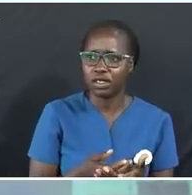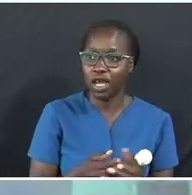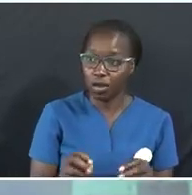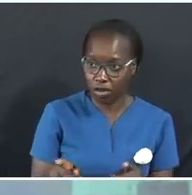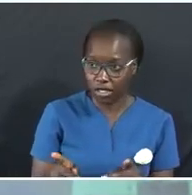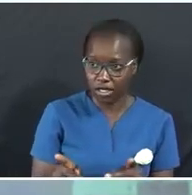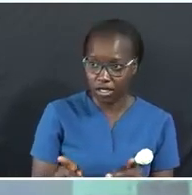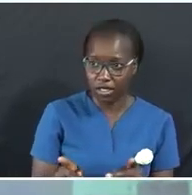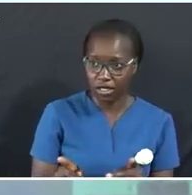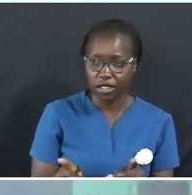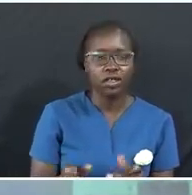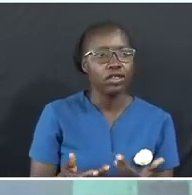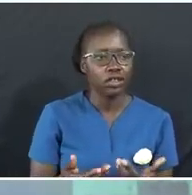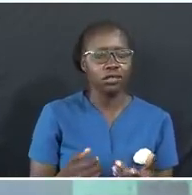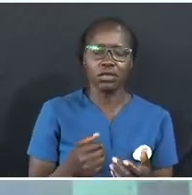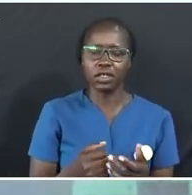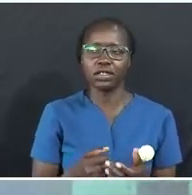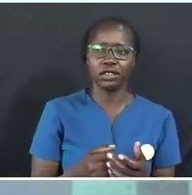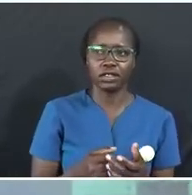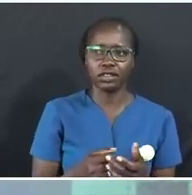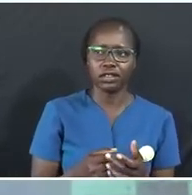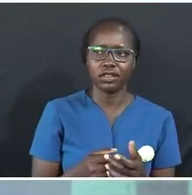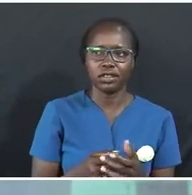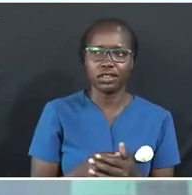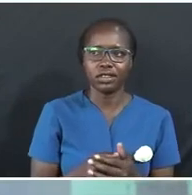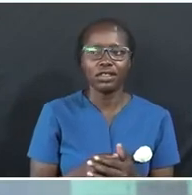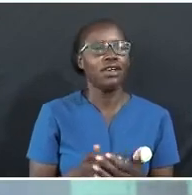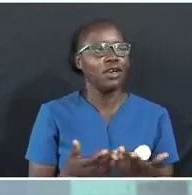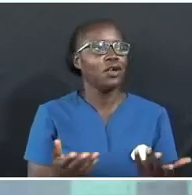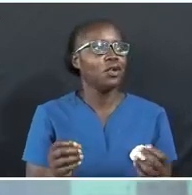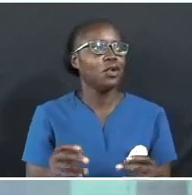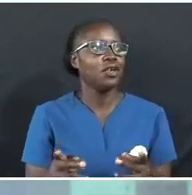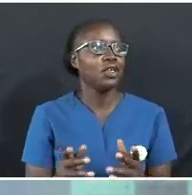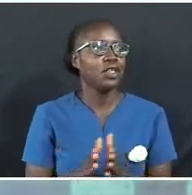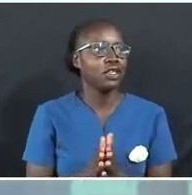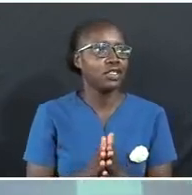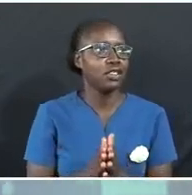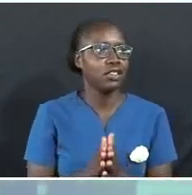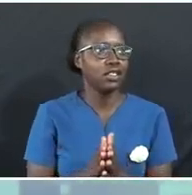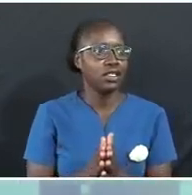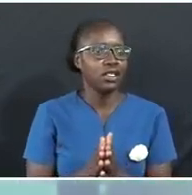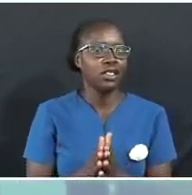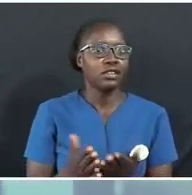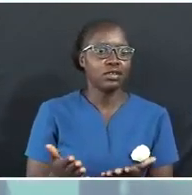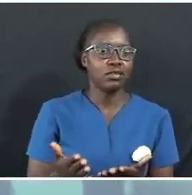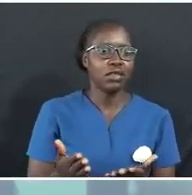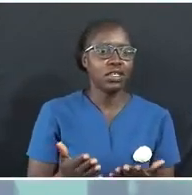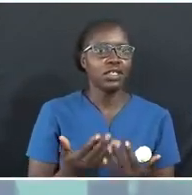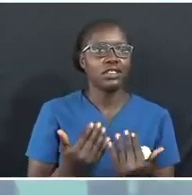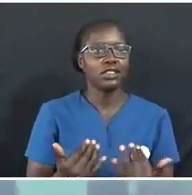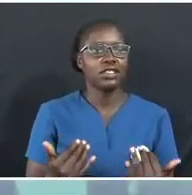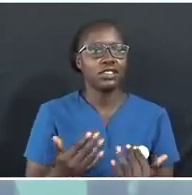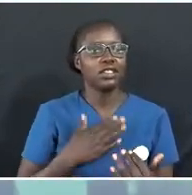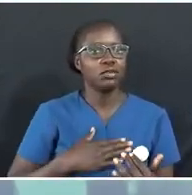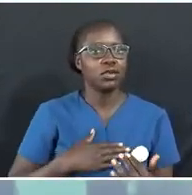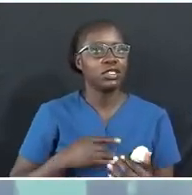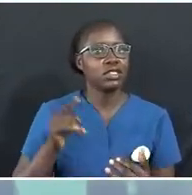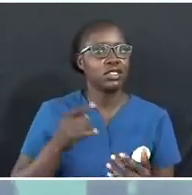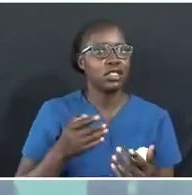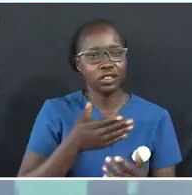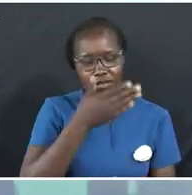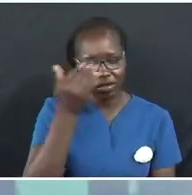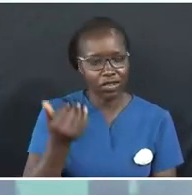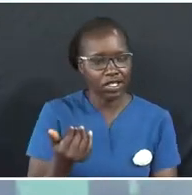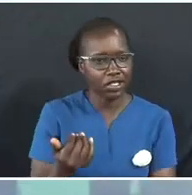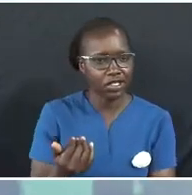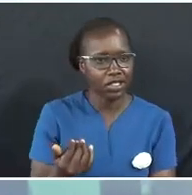find if food is not ready and the work is done, they dare you, my wife and my children, please don't forget, the cows are